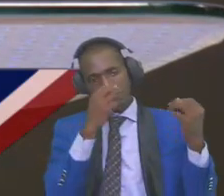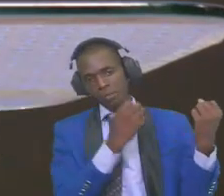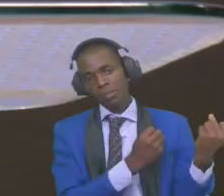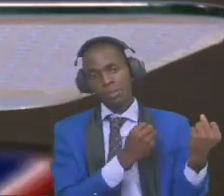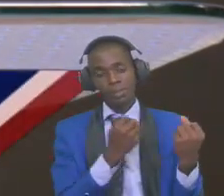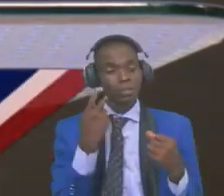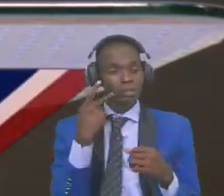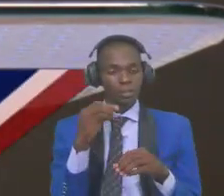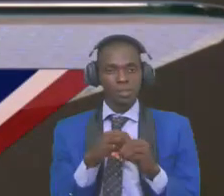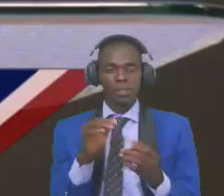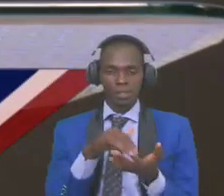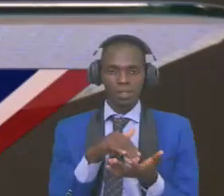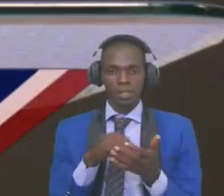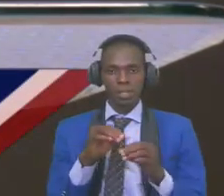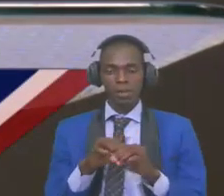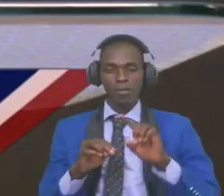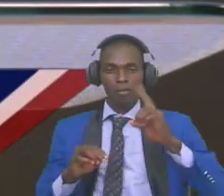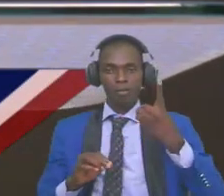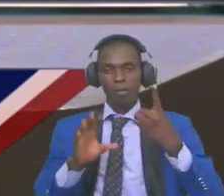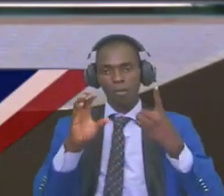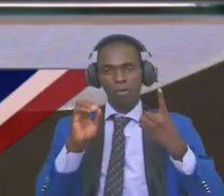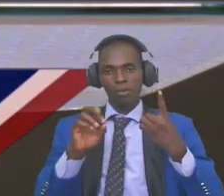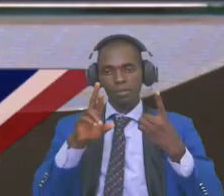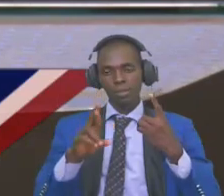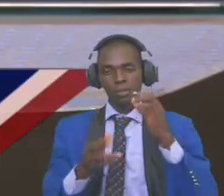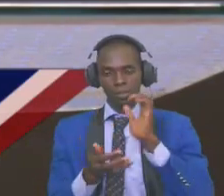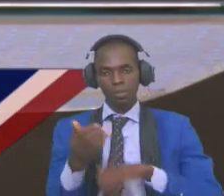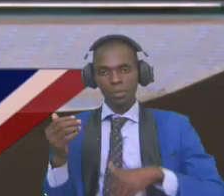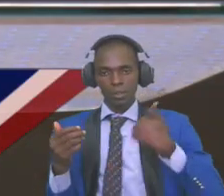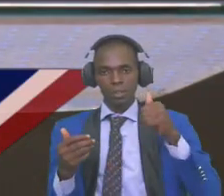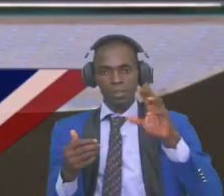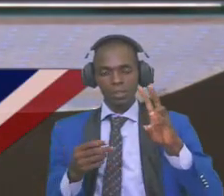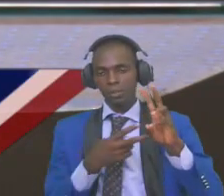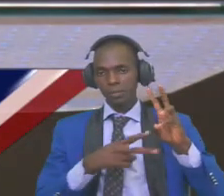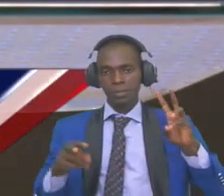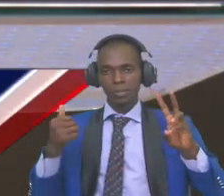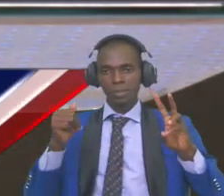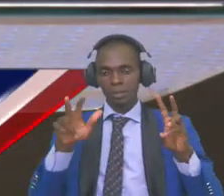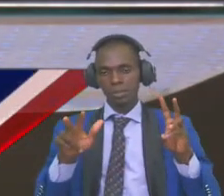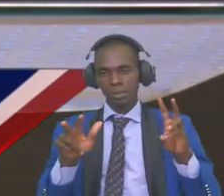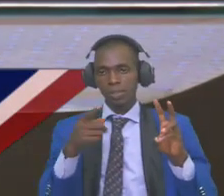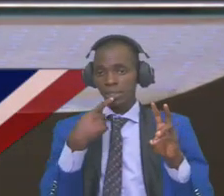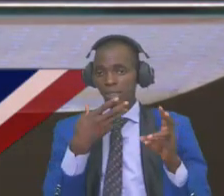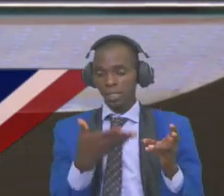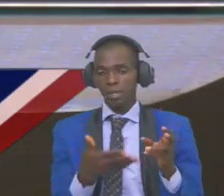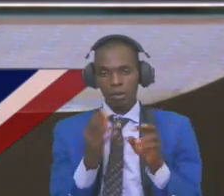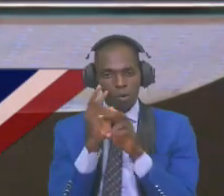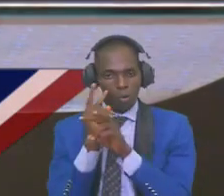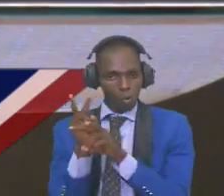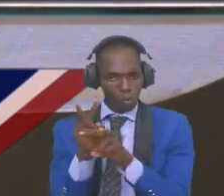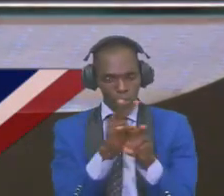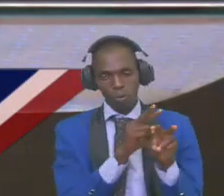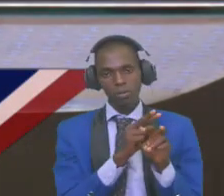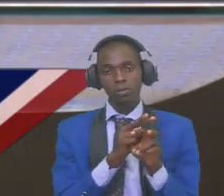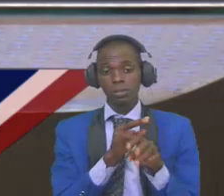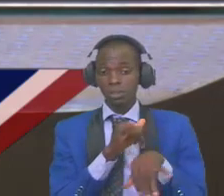in that 1 Corinthians chapter 16, verse 13, watch ye. Watch ye.